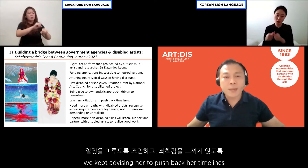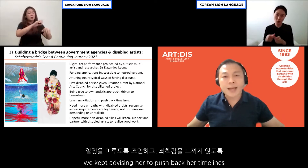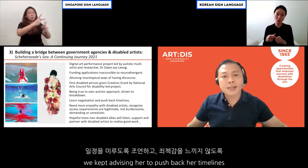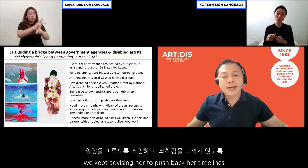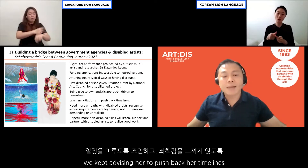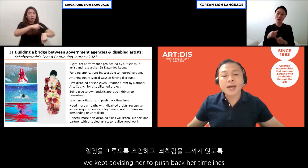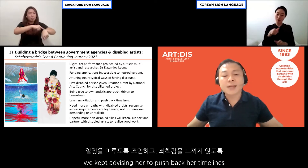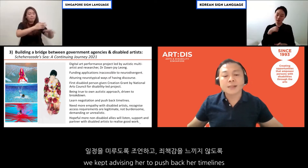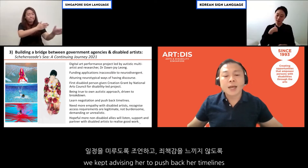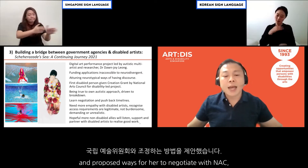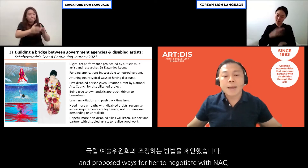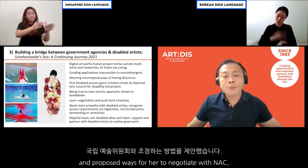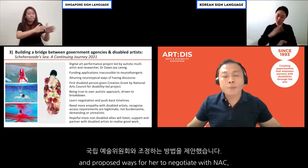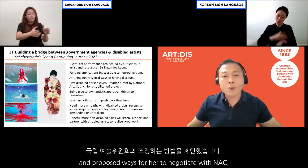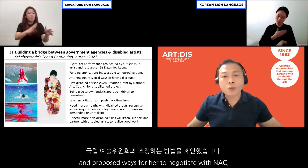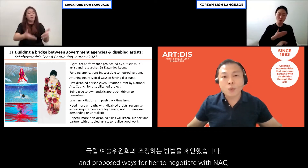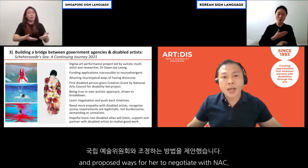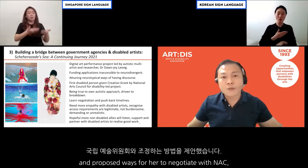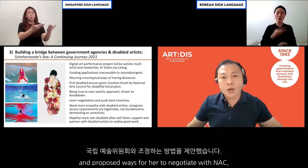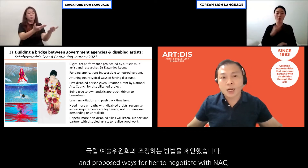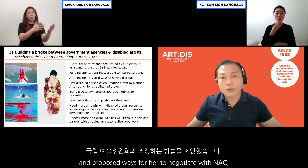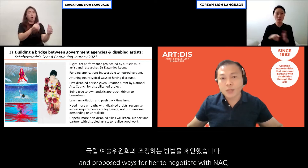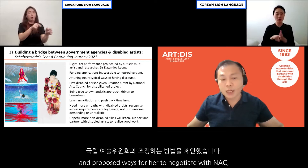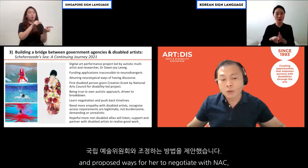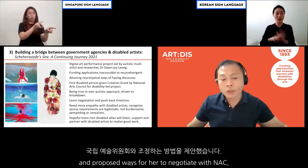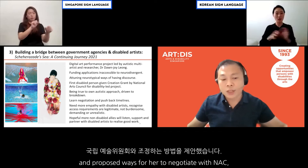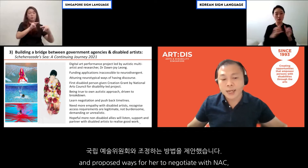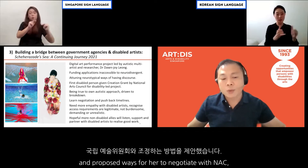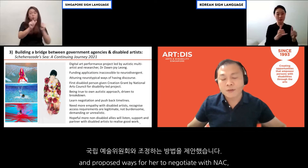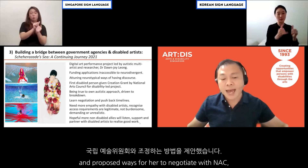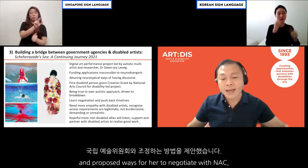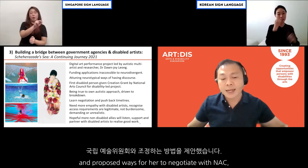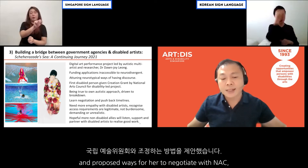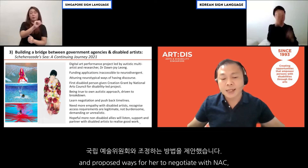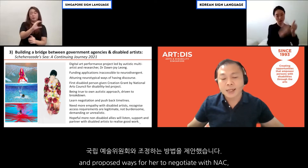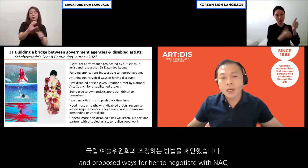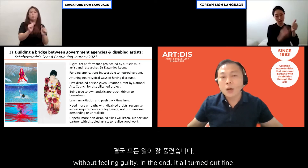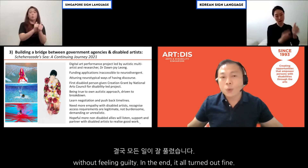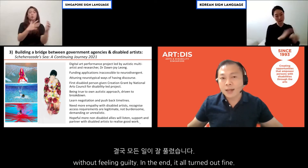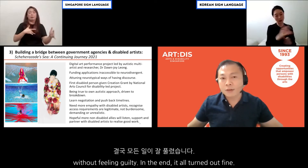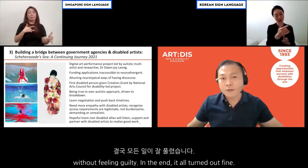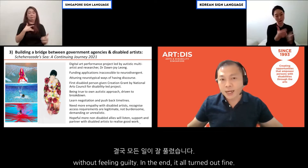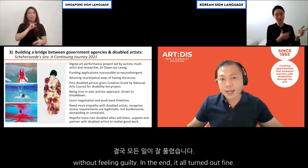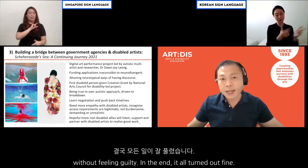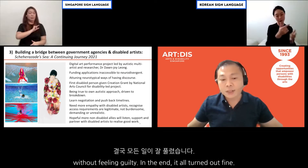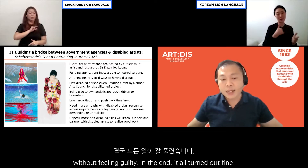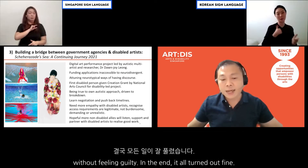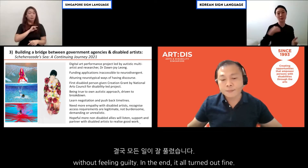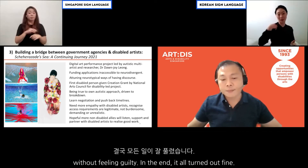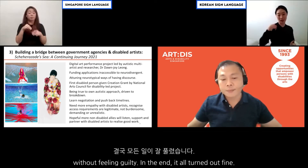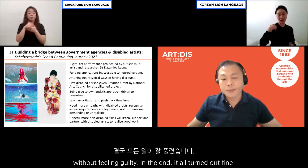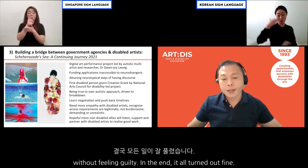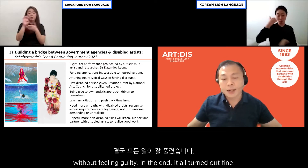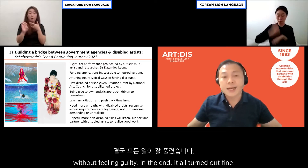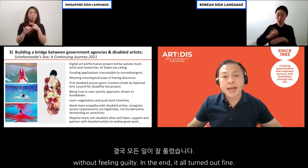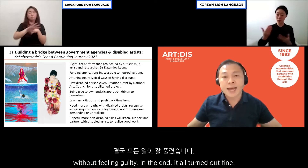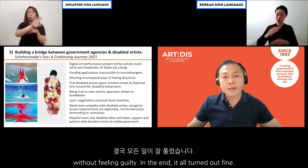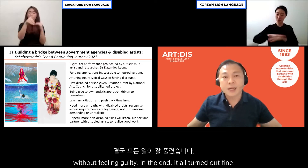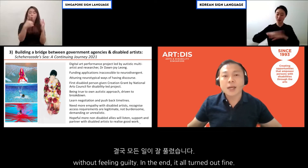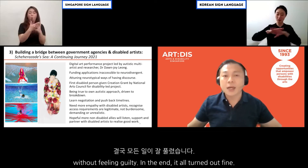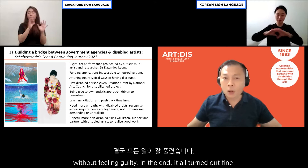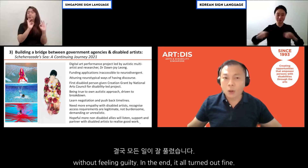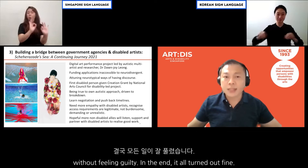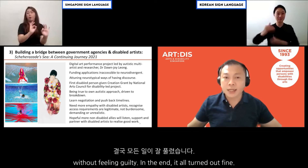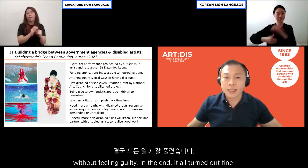push back her timelines and propose ways for her to negotiate with NAC without feeling guilty. In the